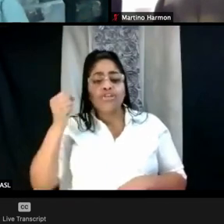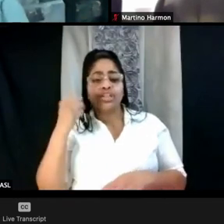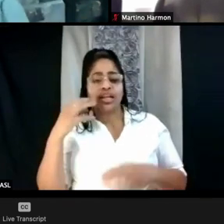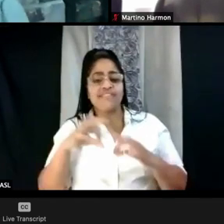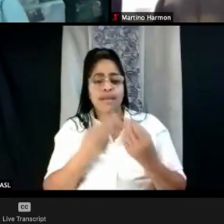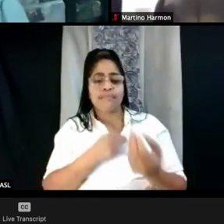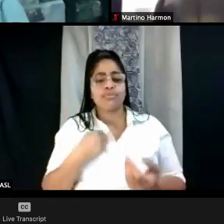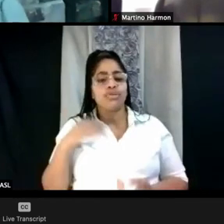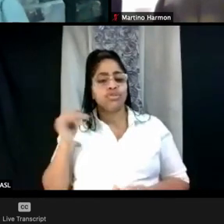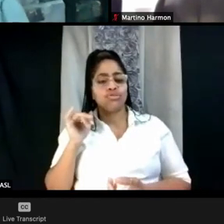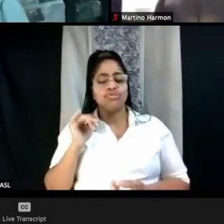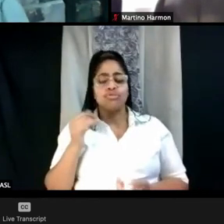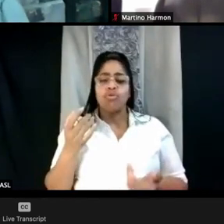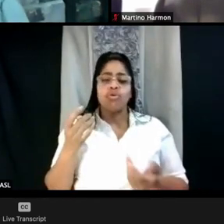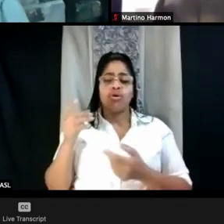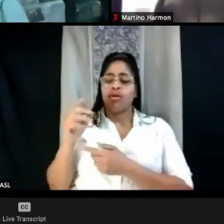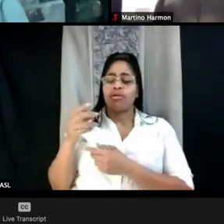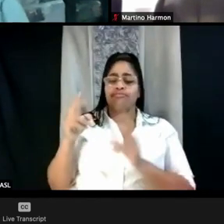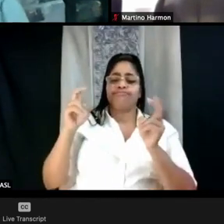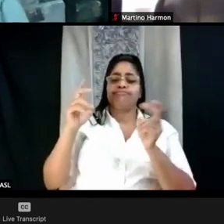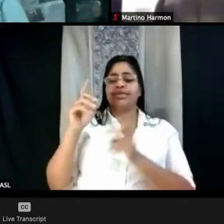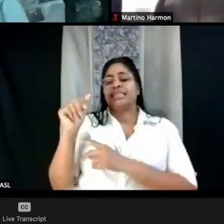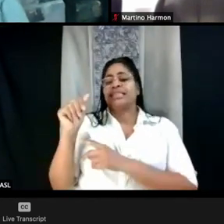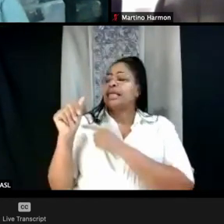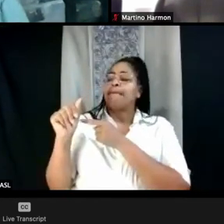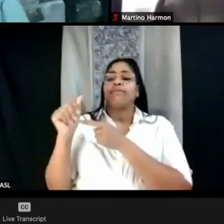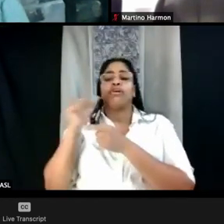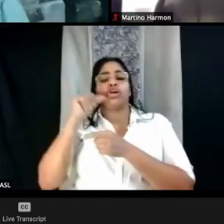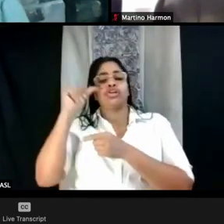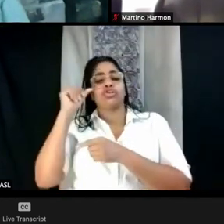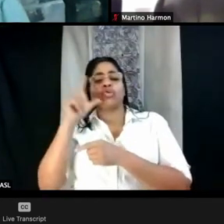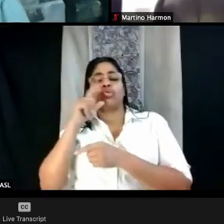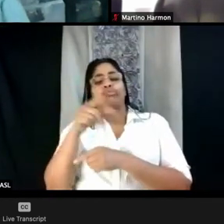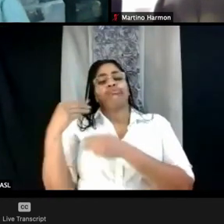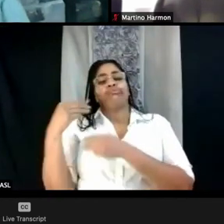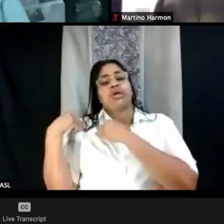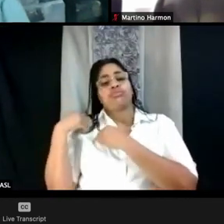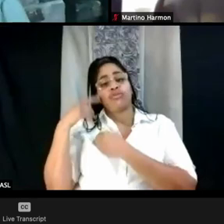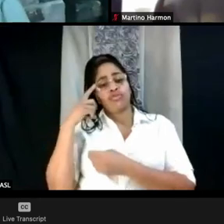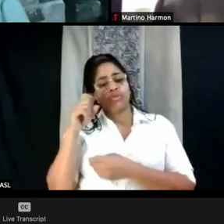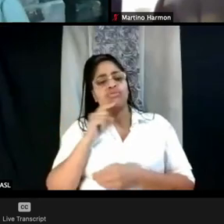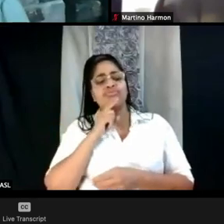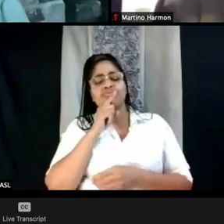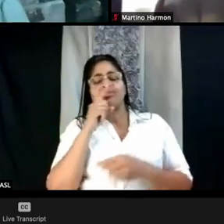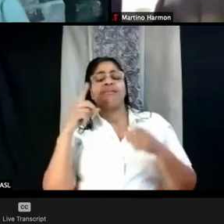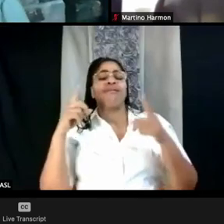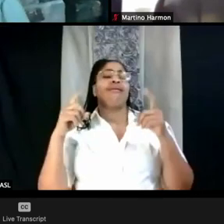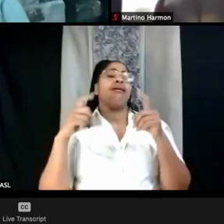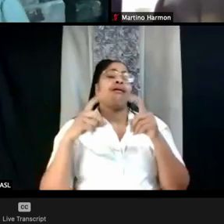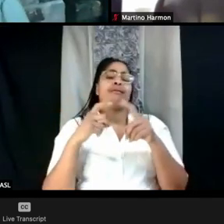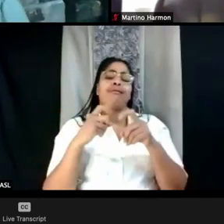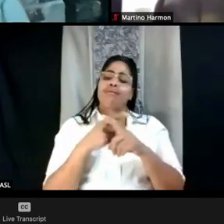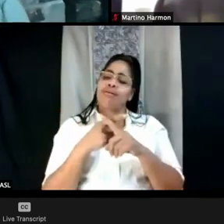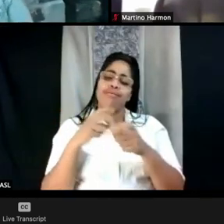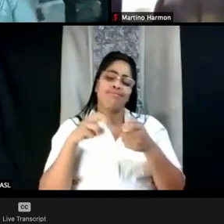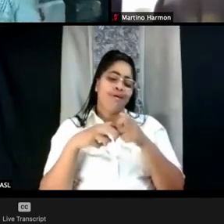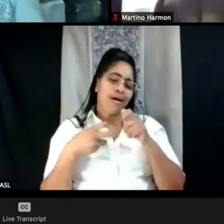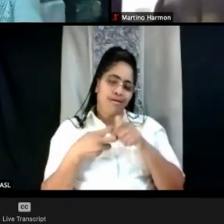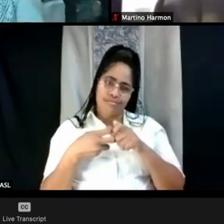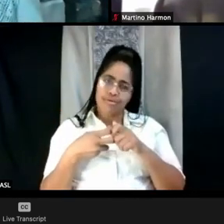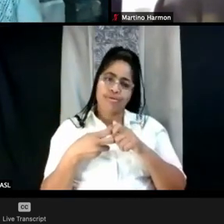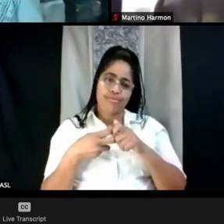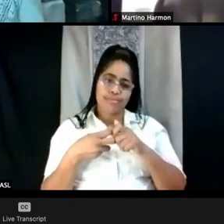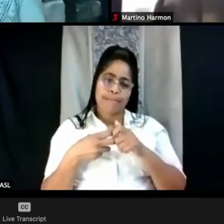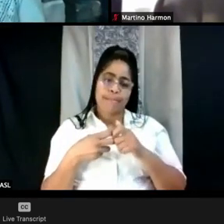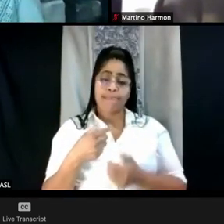well, or disabled adults that they might have responsibility for. So it's a very complicated problem. And